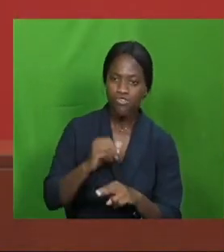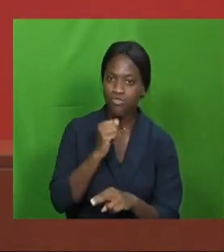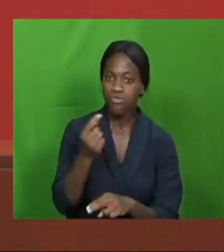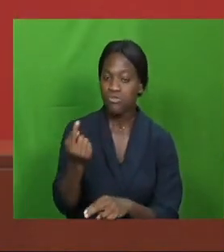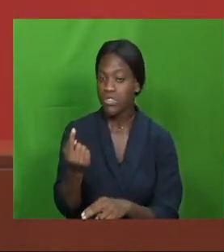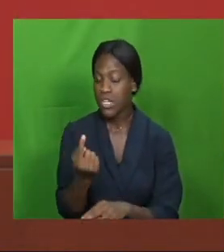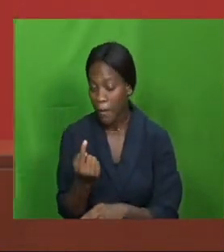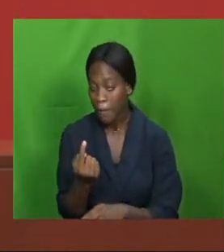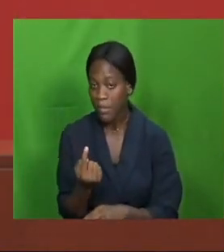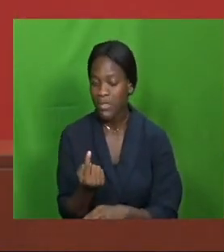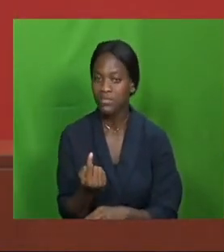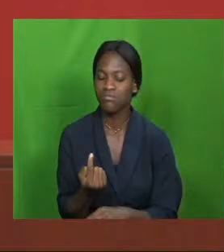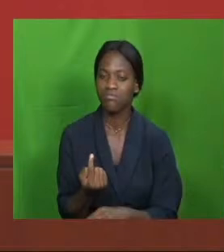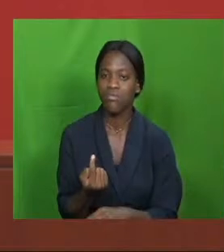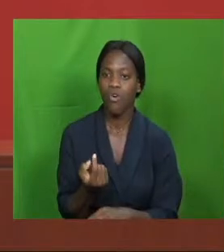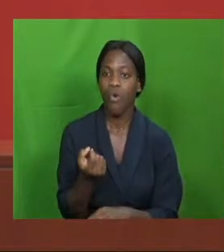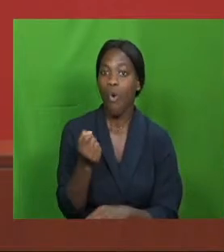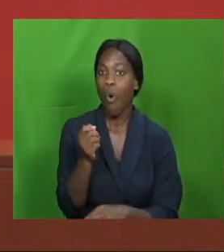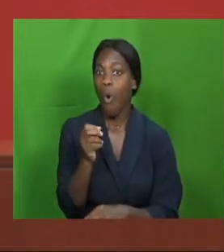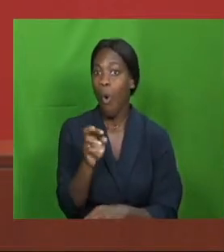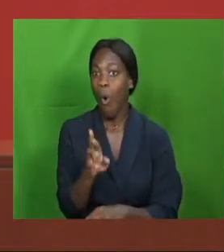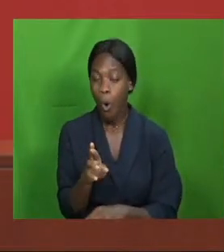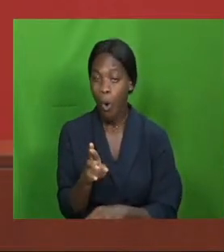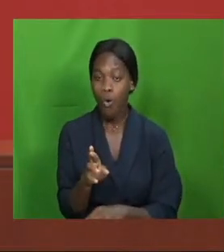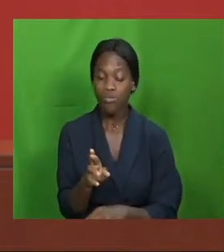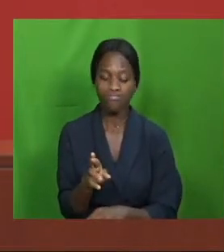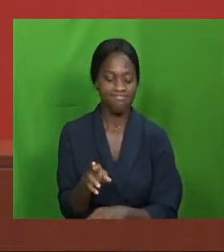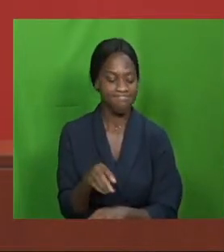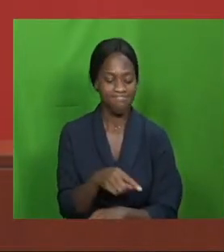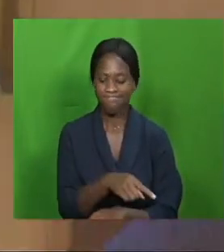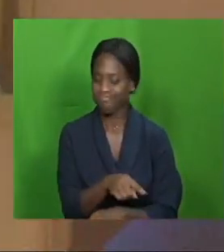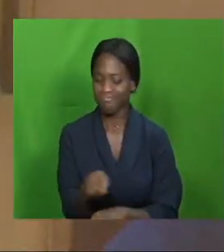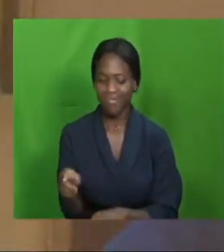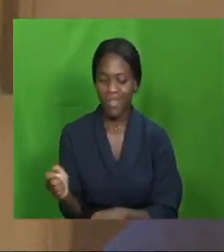a whole had no role to play.